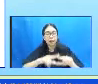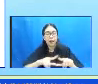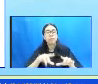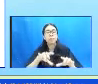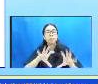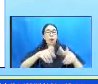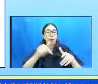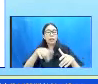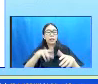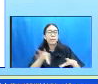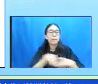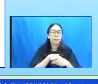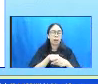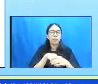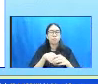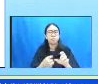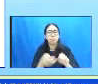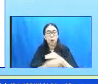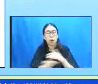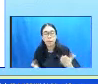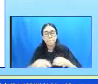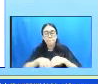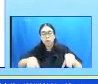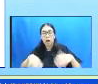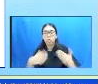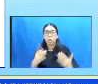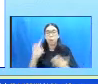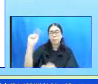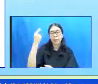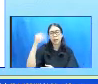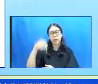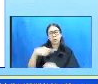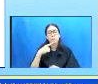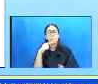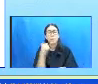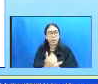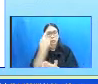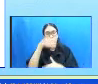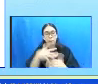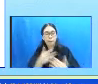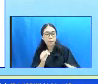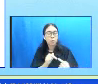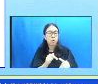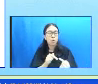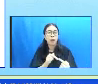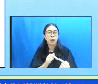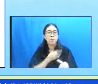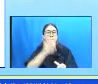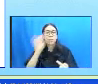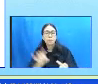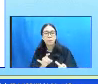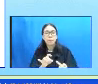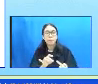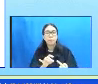also important in connecting all those perspectives at international, the national, and the local levels.